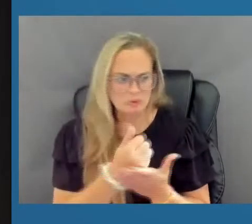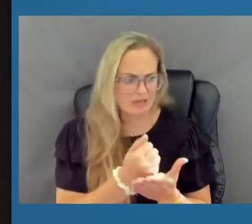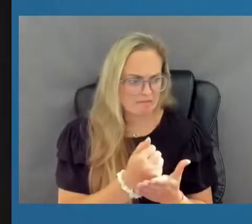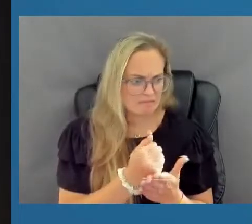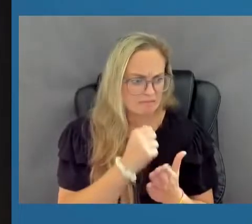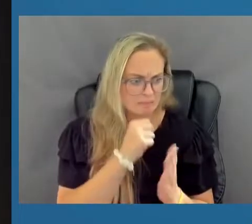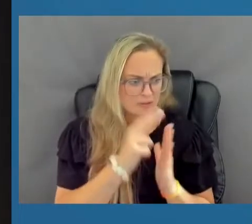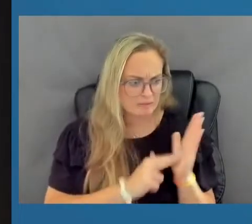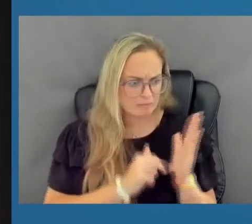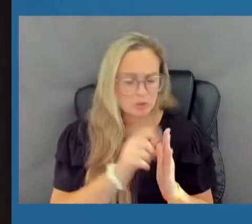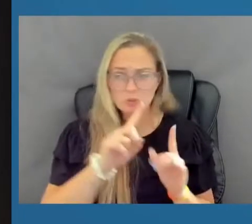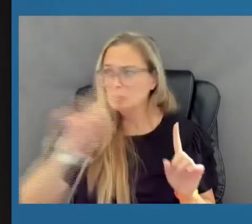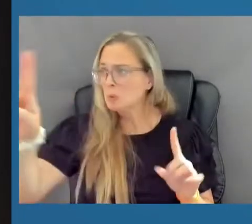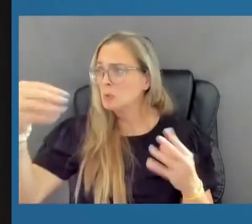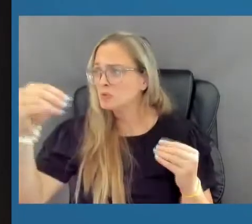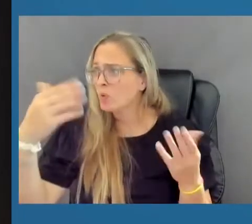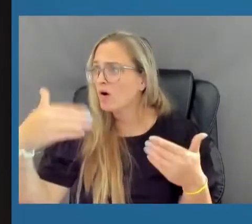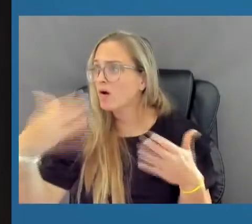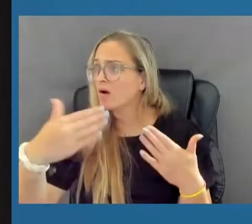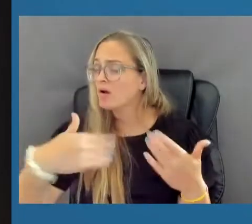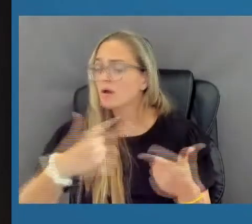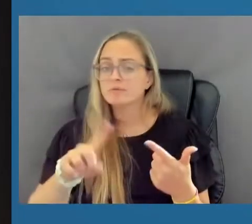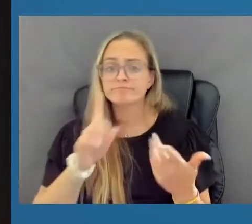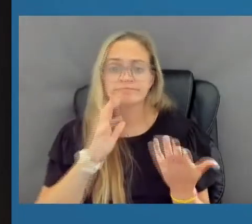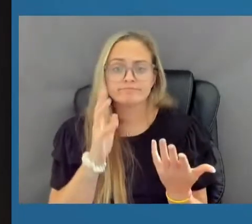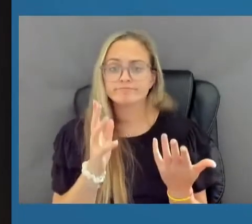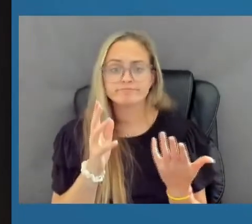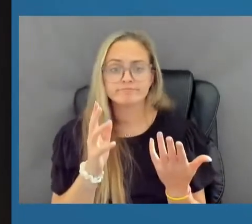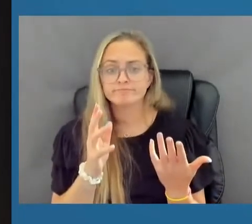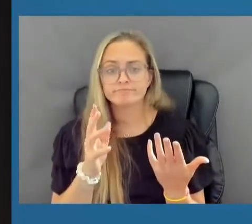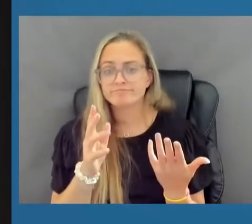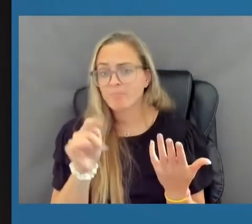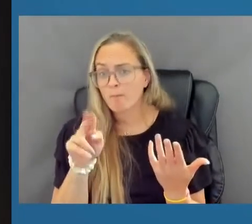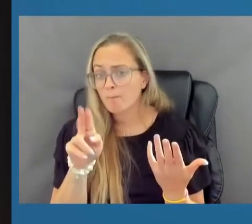to the grocery store. Go to a Price Chopper. We love Neil Gola.